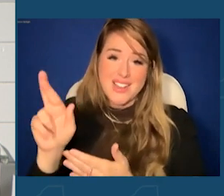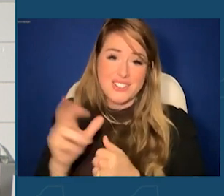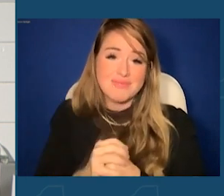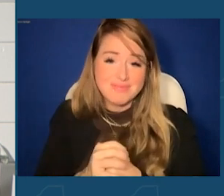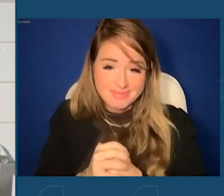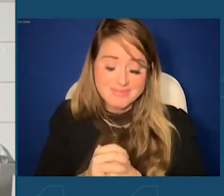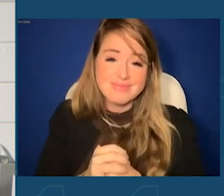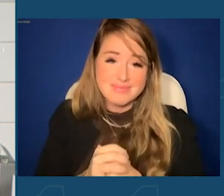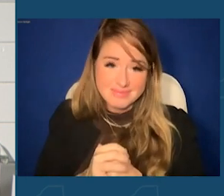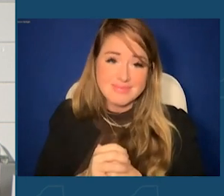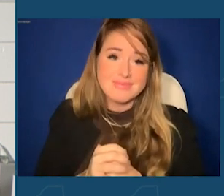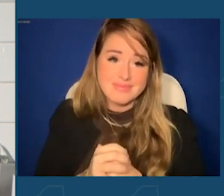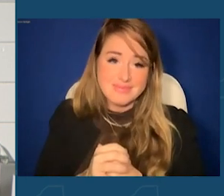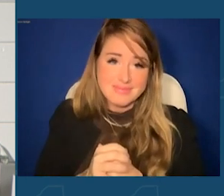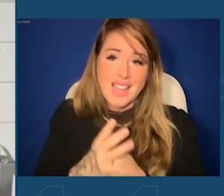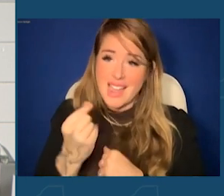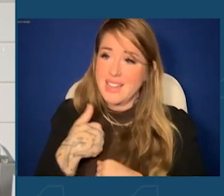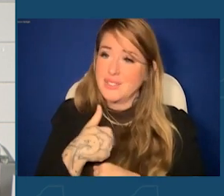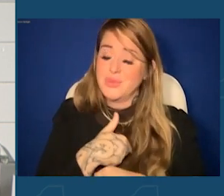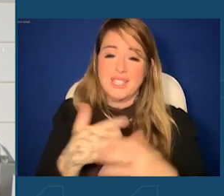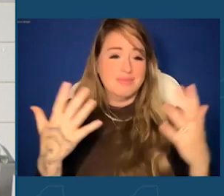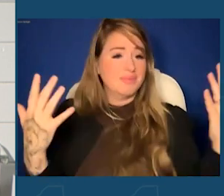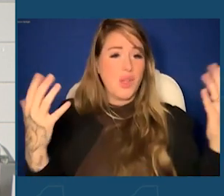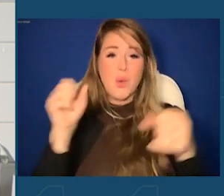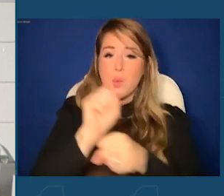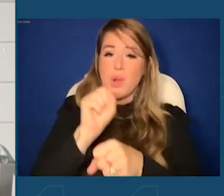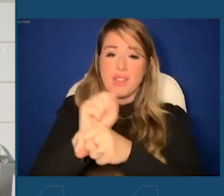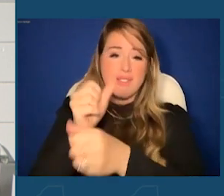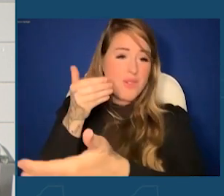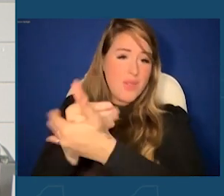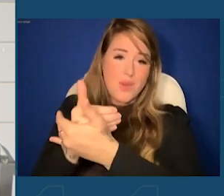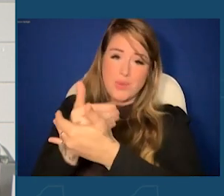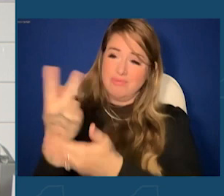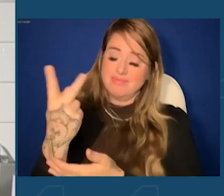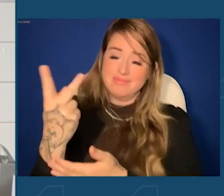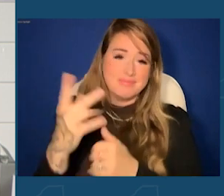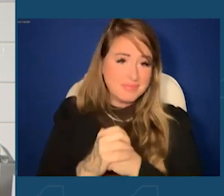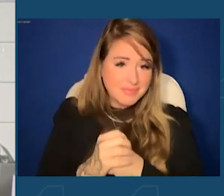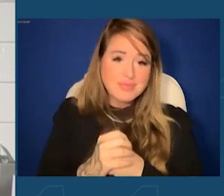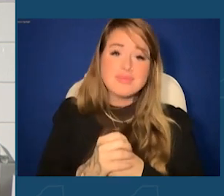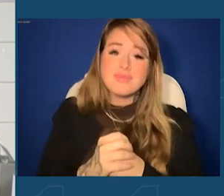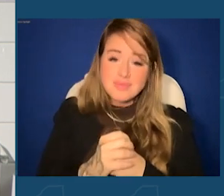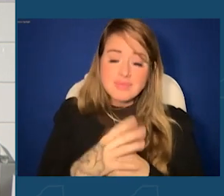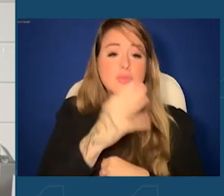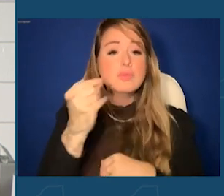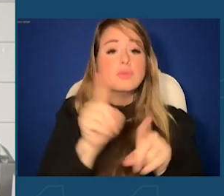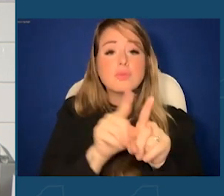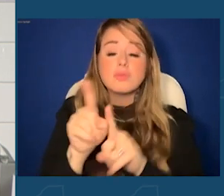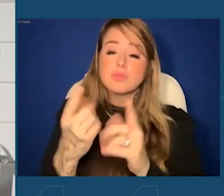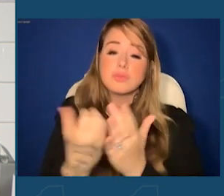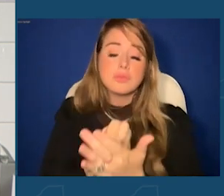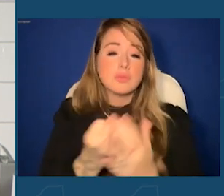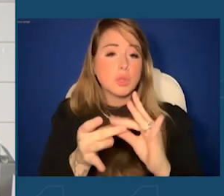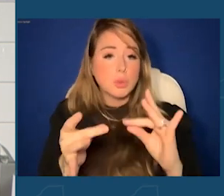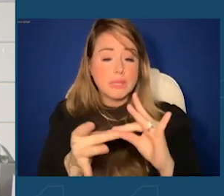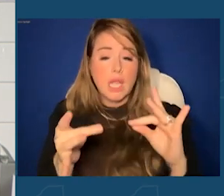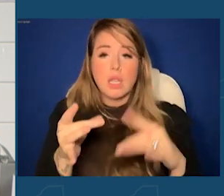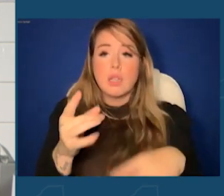And we are working so closely together. And I also want to say to